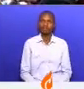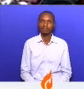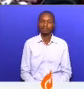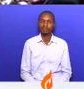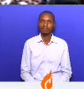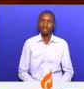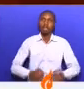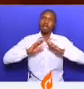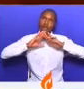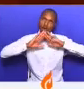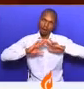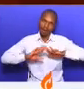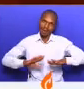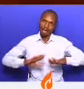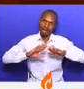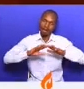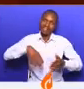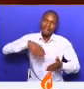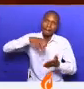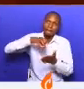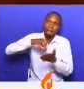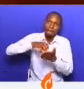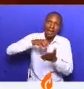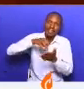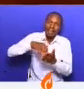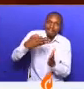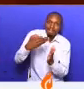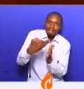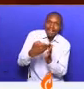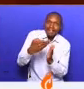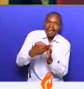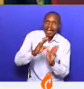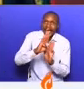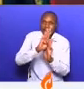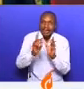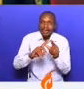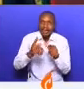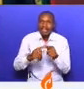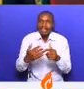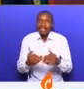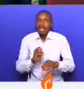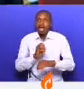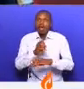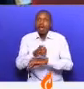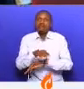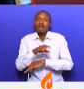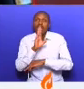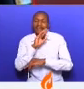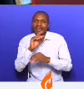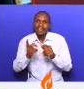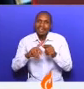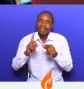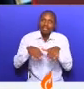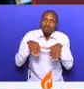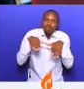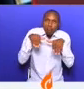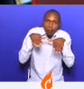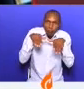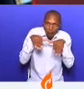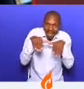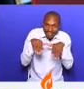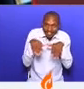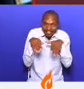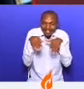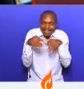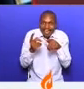Order, the matter of the finance bill is now over. You wait for